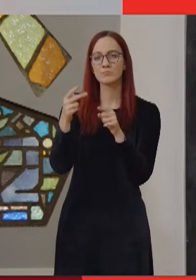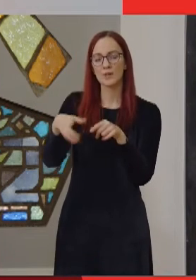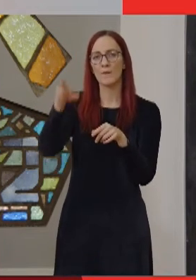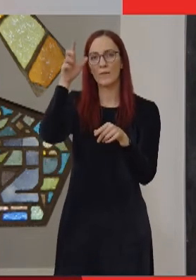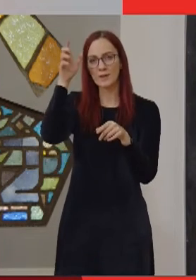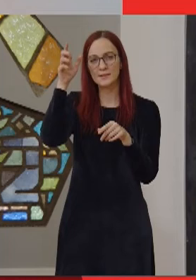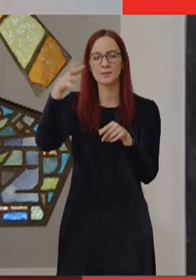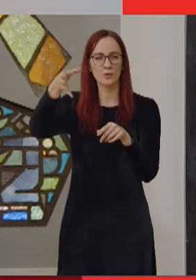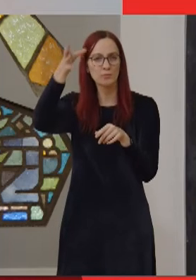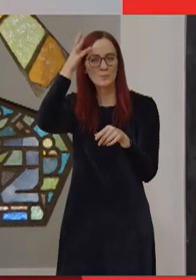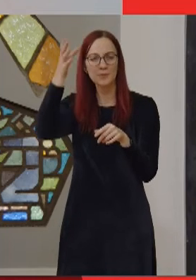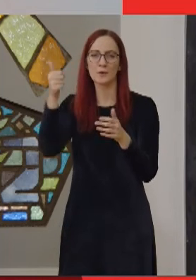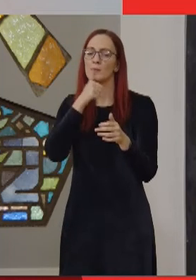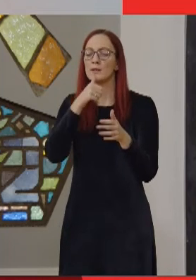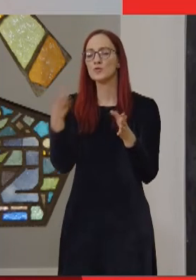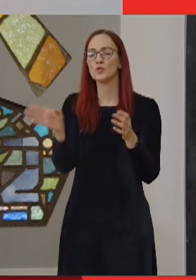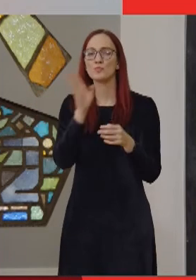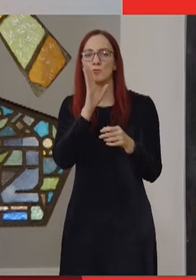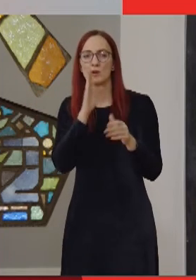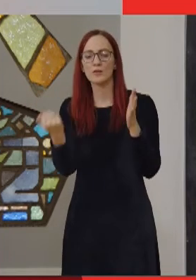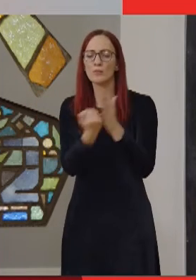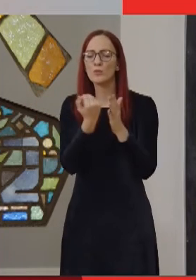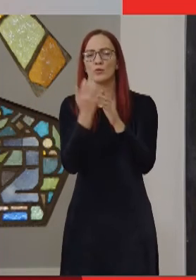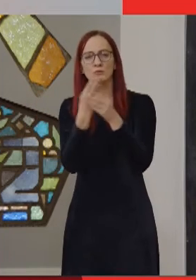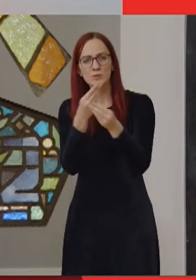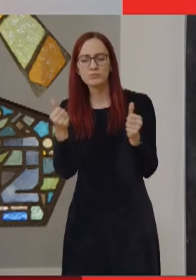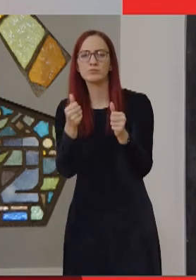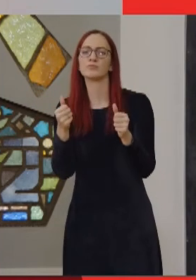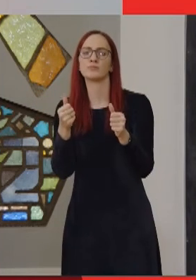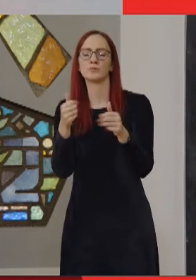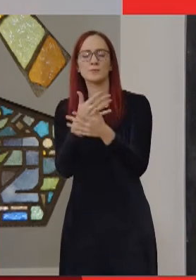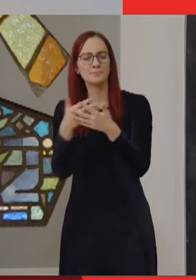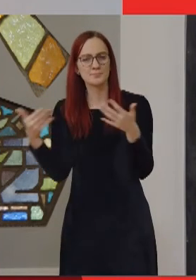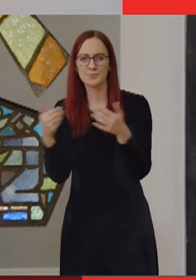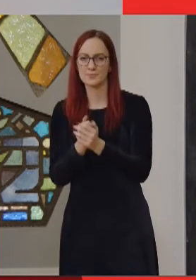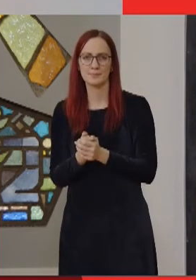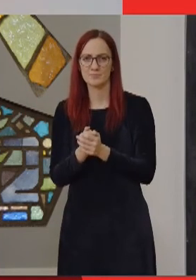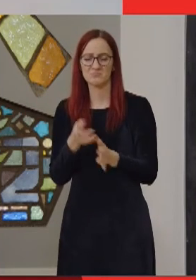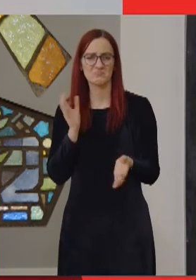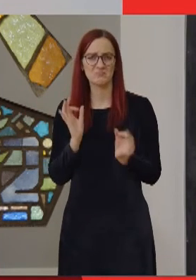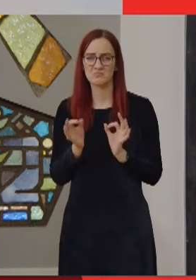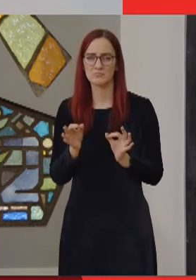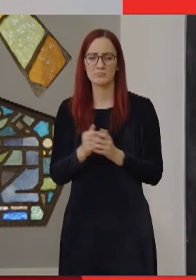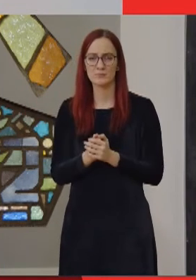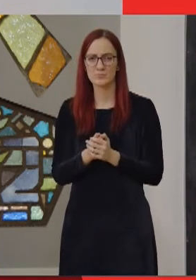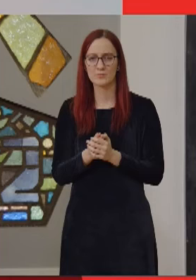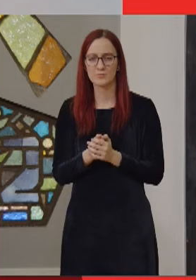convention is a golden standard for developed countries in fighting violence against women.